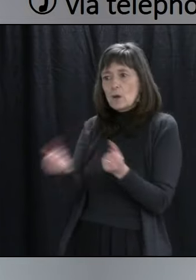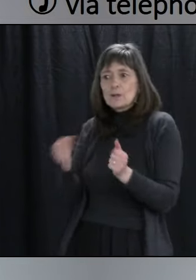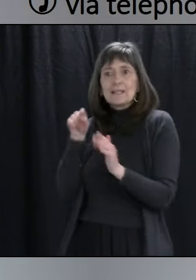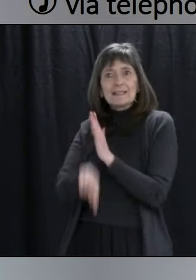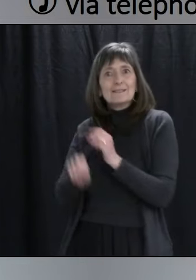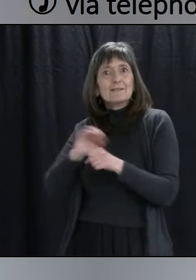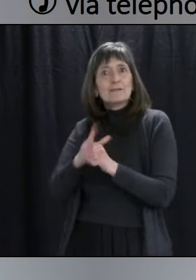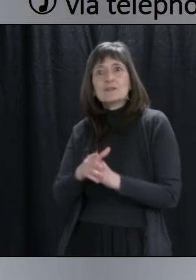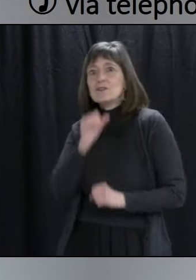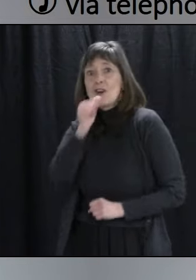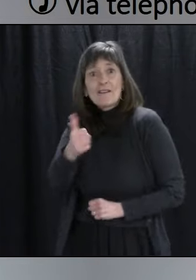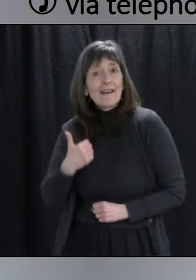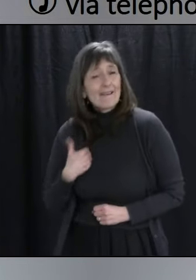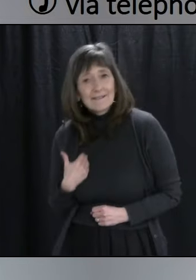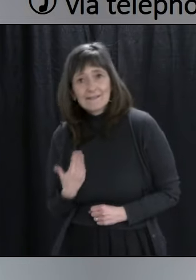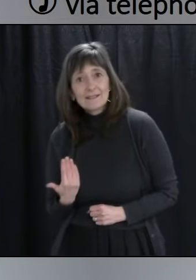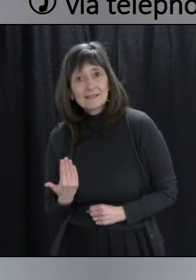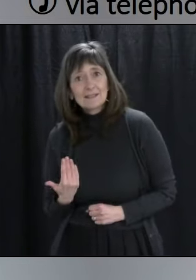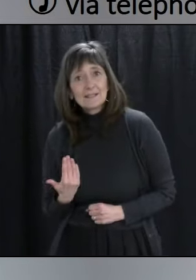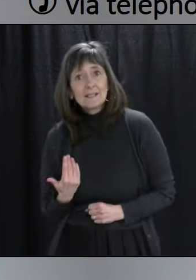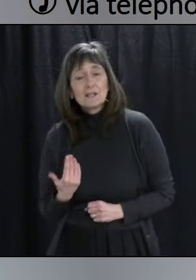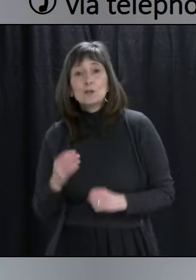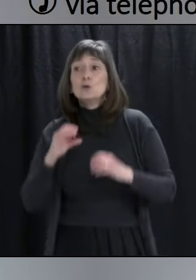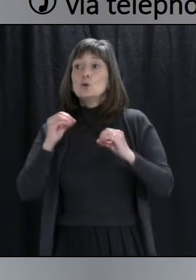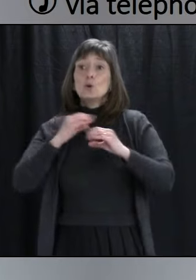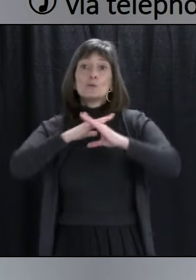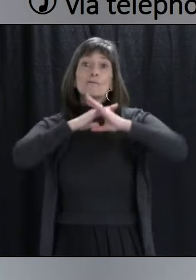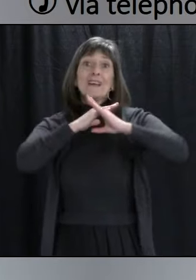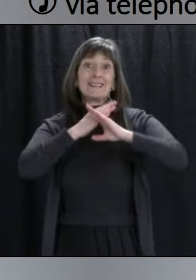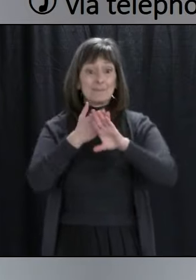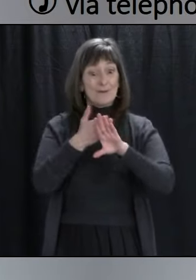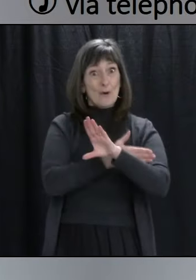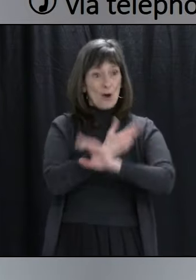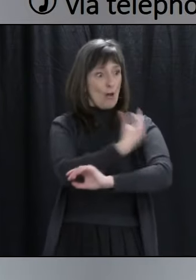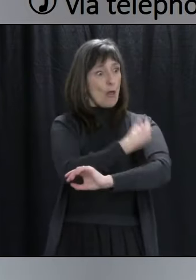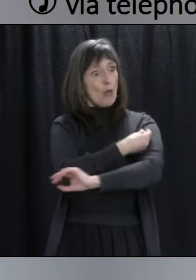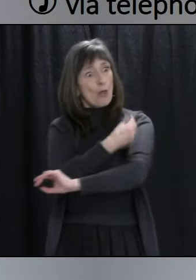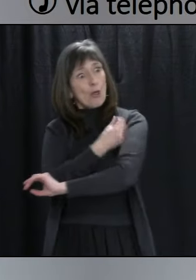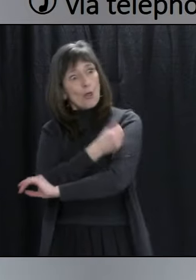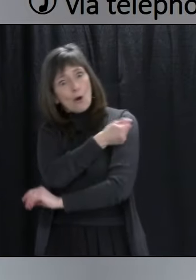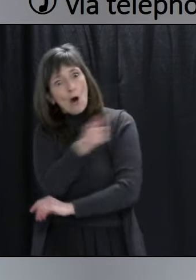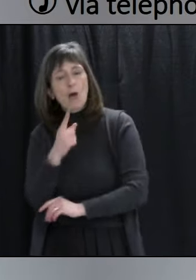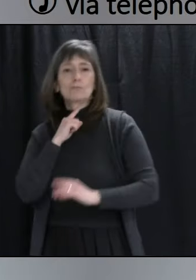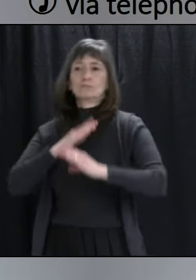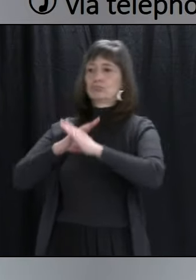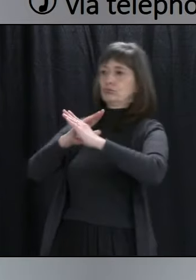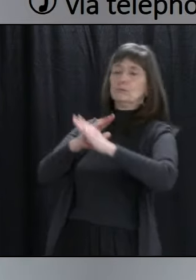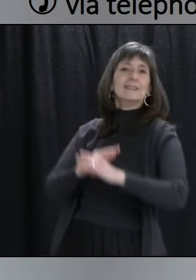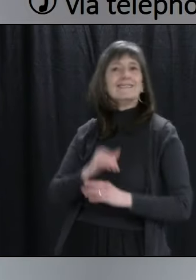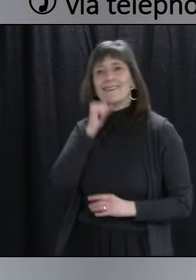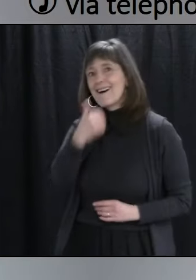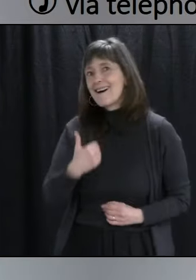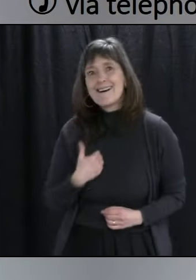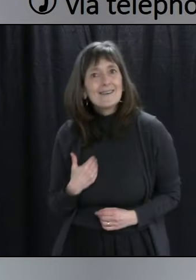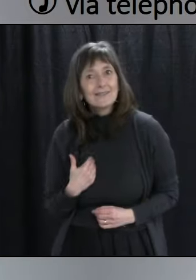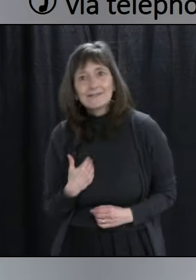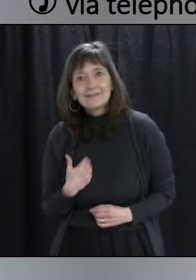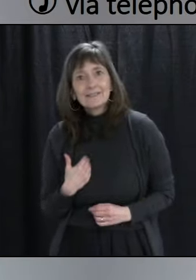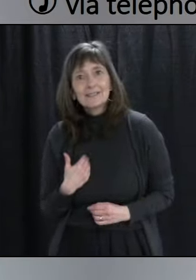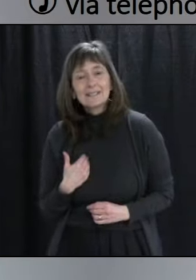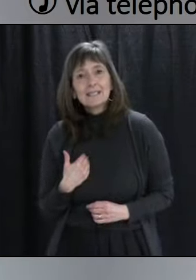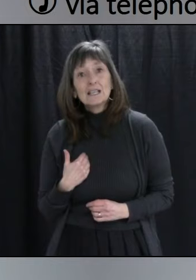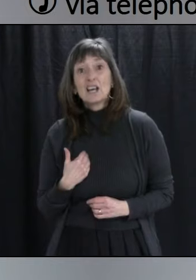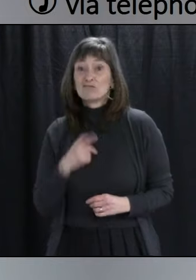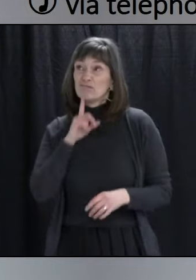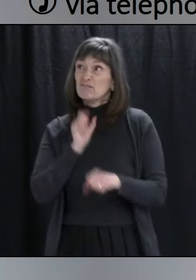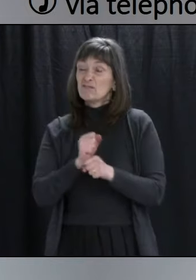within the human body. We don't have a vaccine yet to prevent it, and that is some months away, at best, and likely